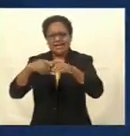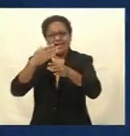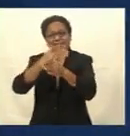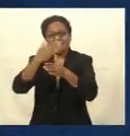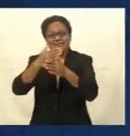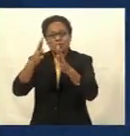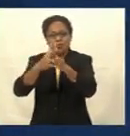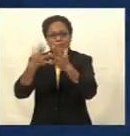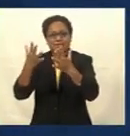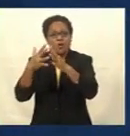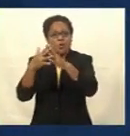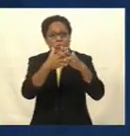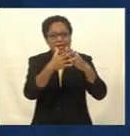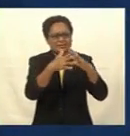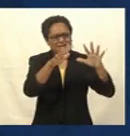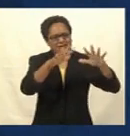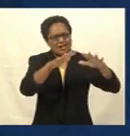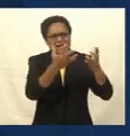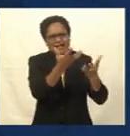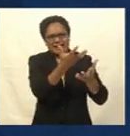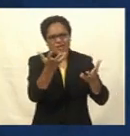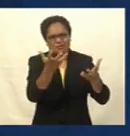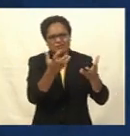mostly cloudy and humid conditions.